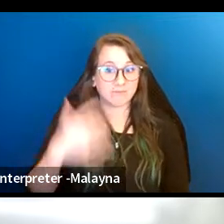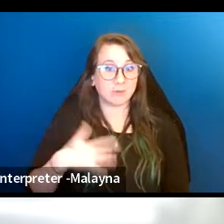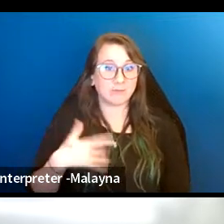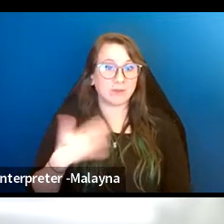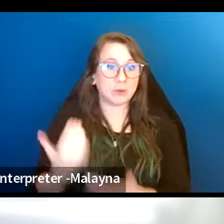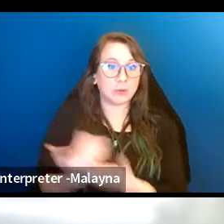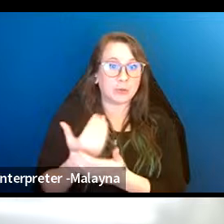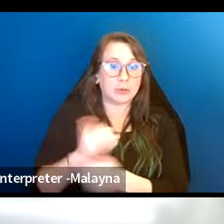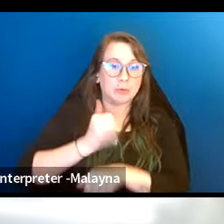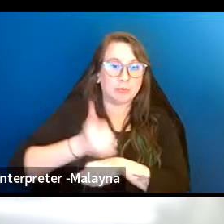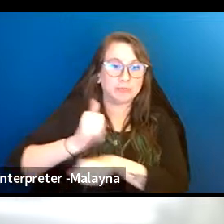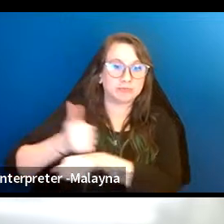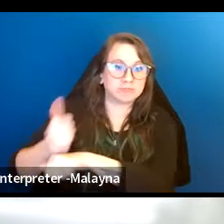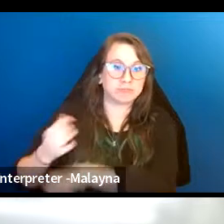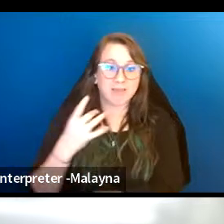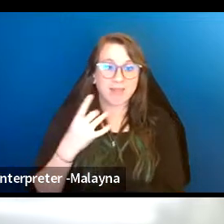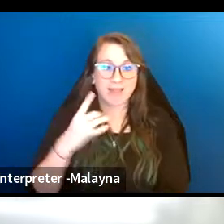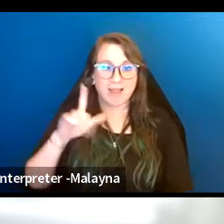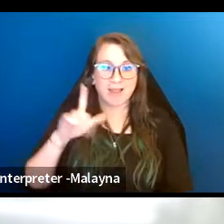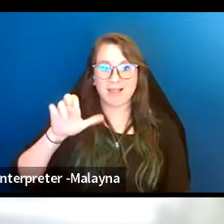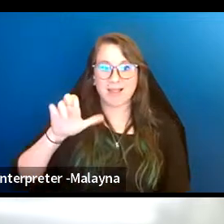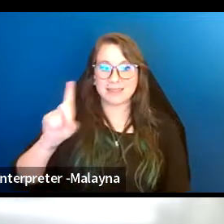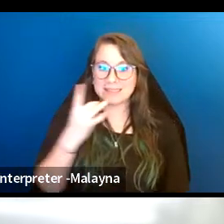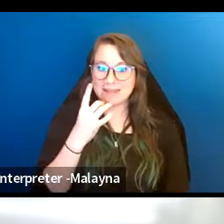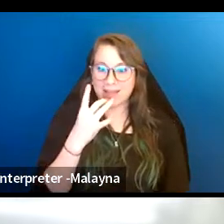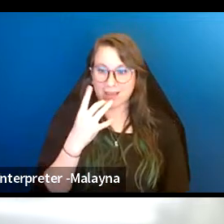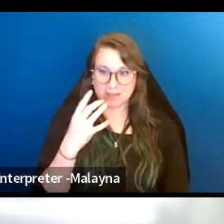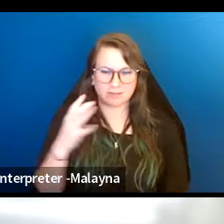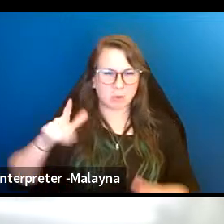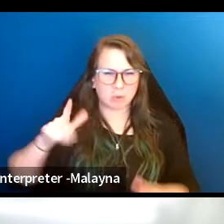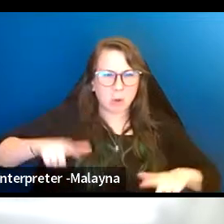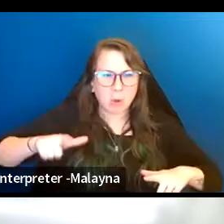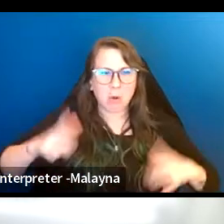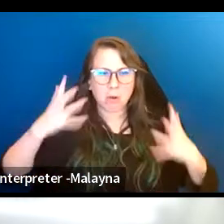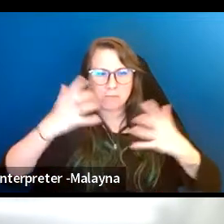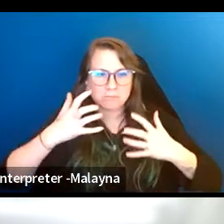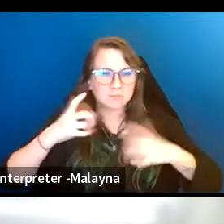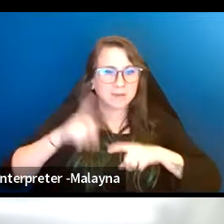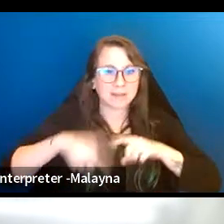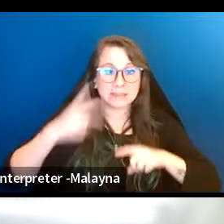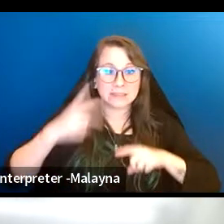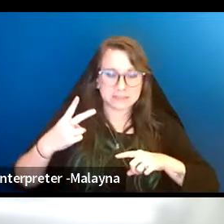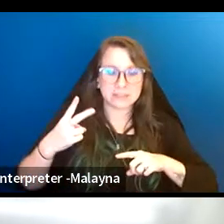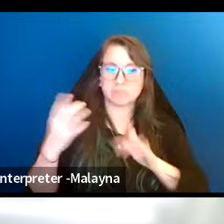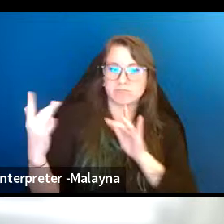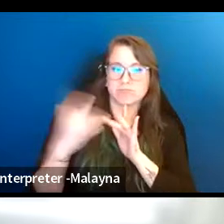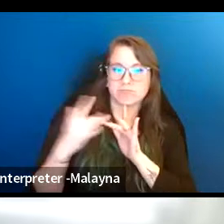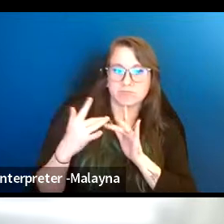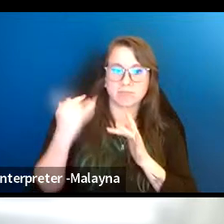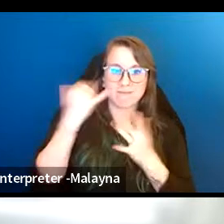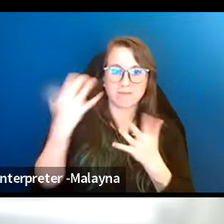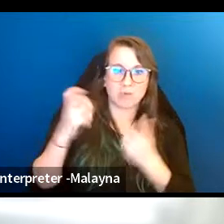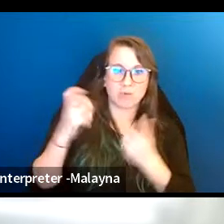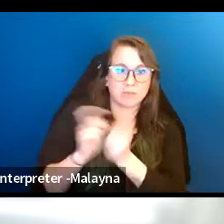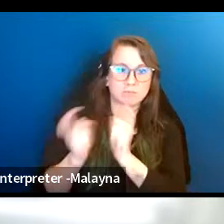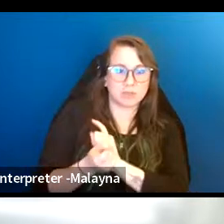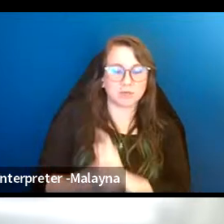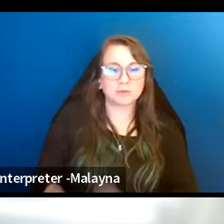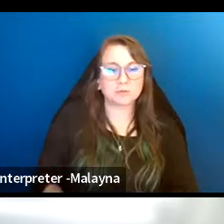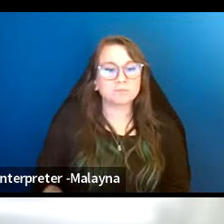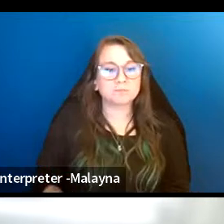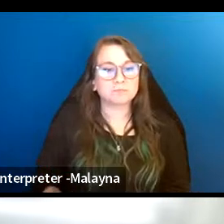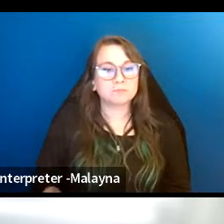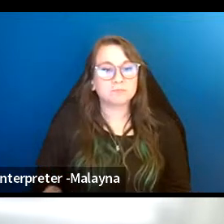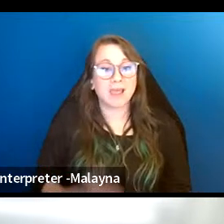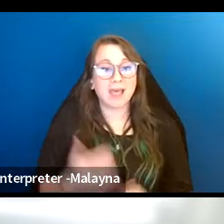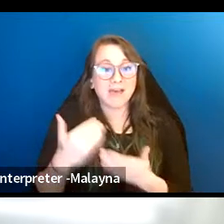LED street lights are too low, this is your opportunity to reach out and indicate that you want them changed. We have new managers